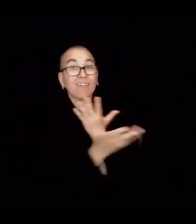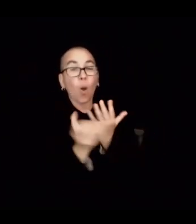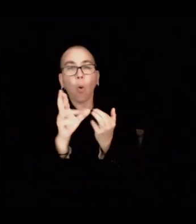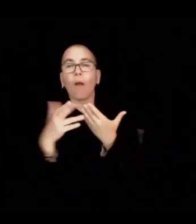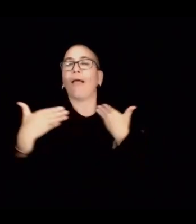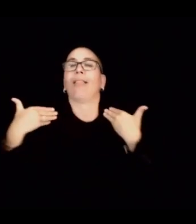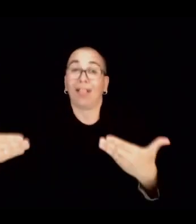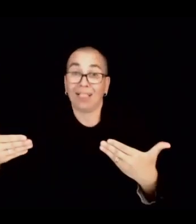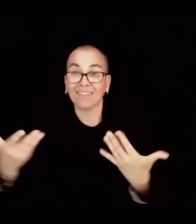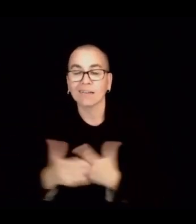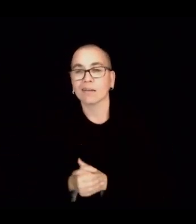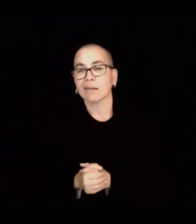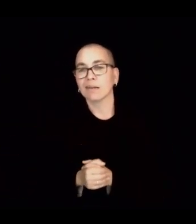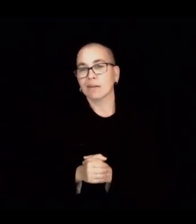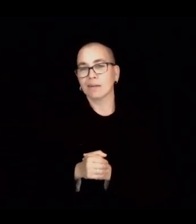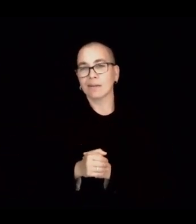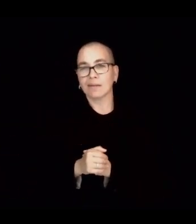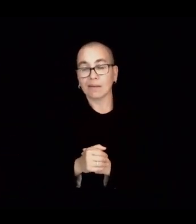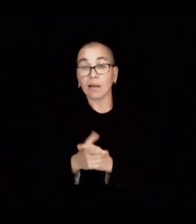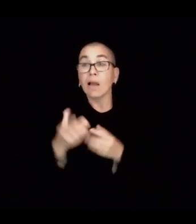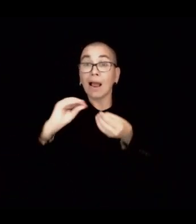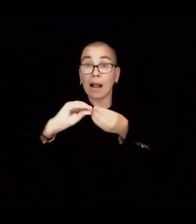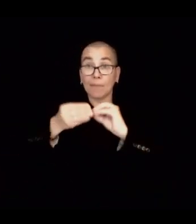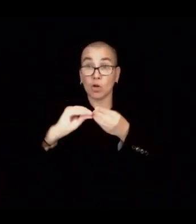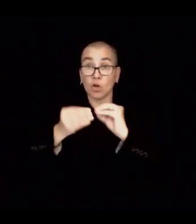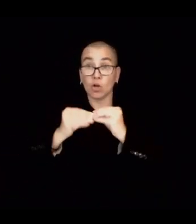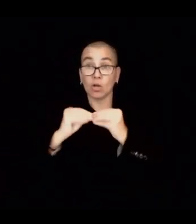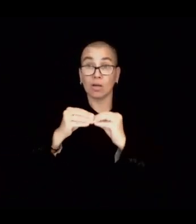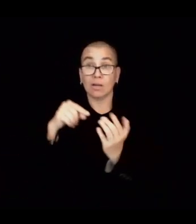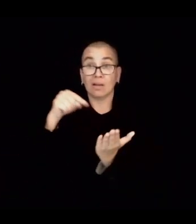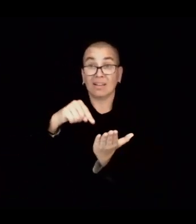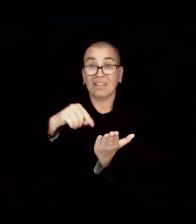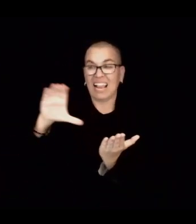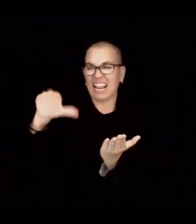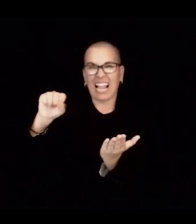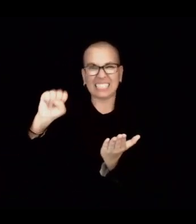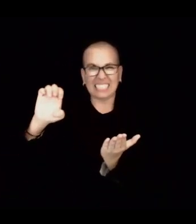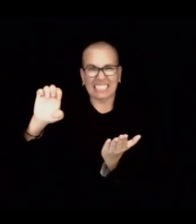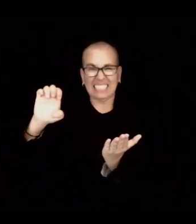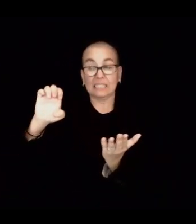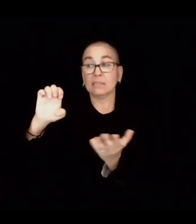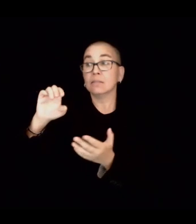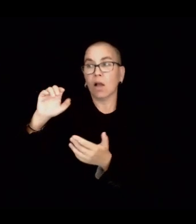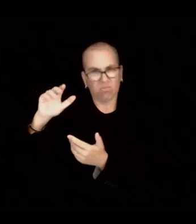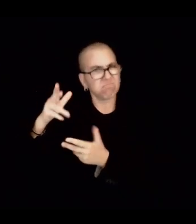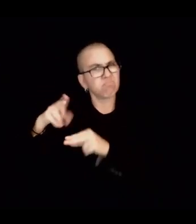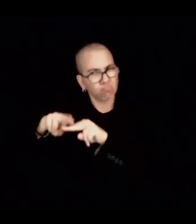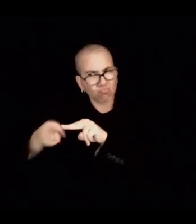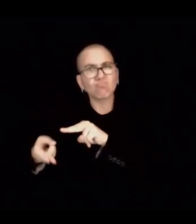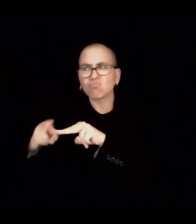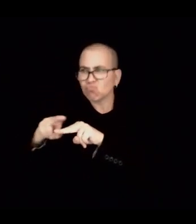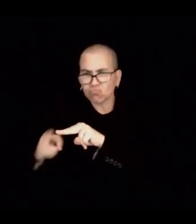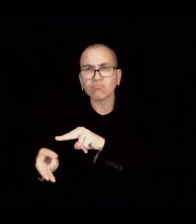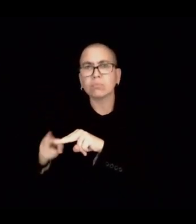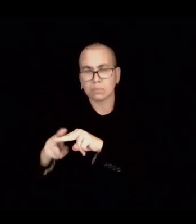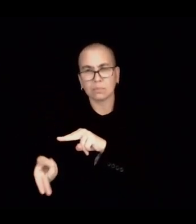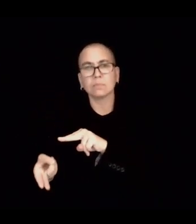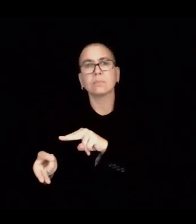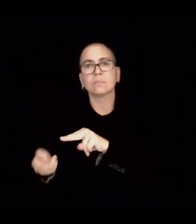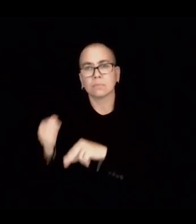cases are going down in general. We have more cases. More of our testing has been associated with a